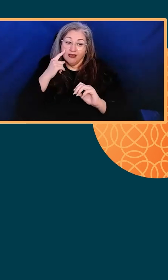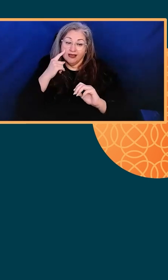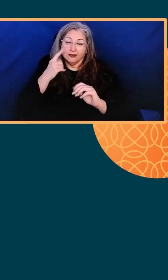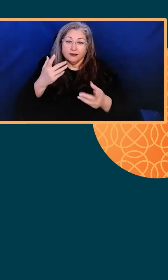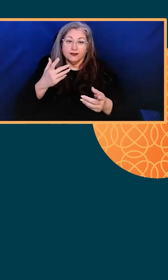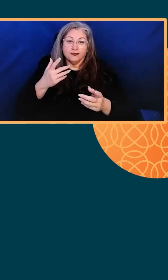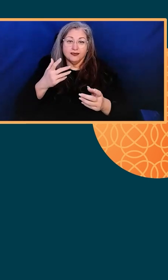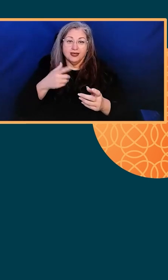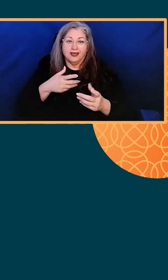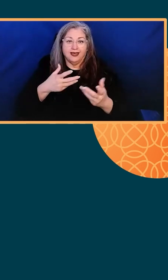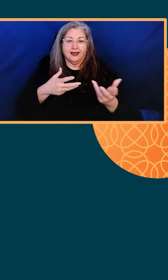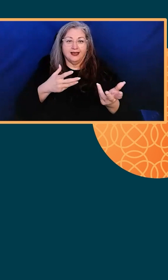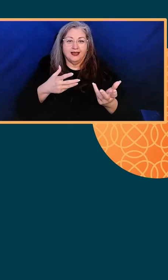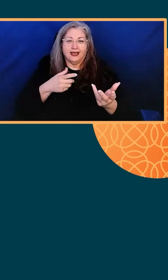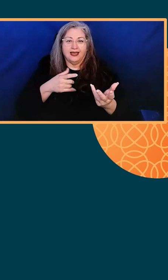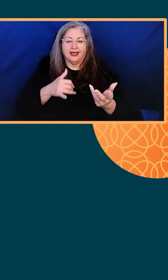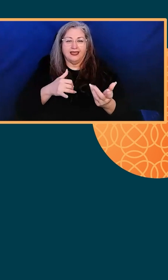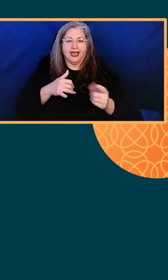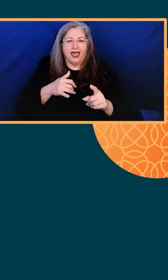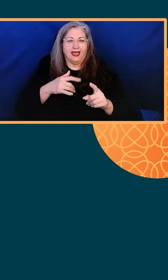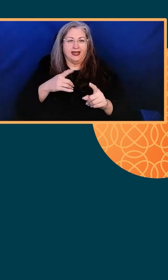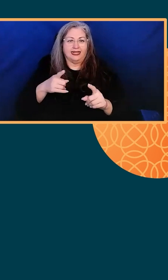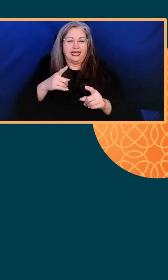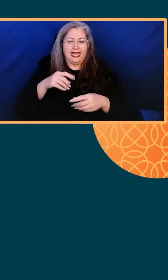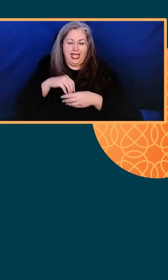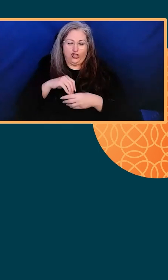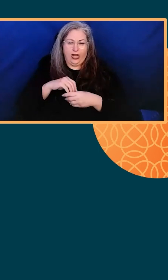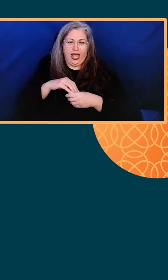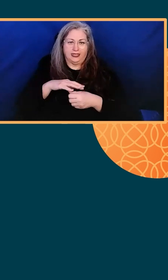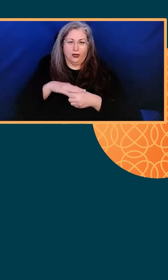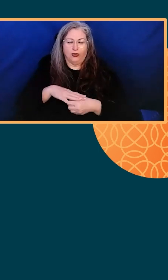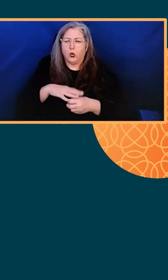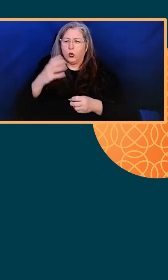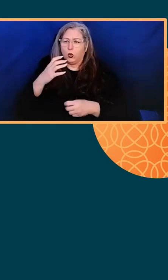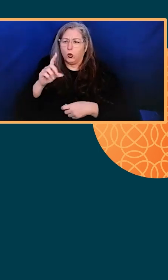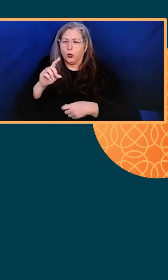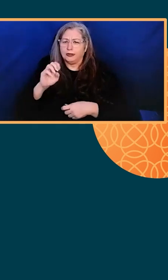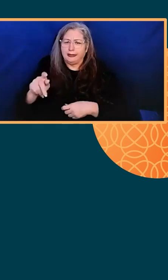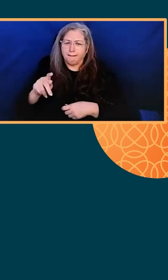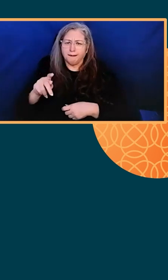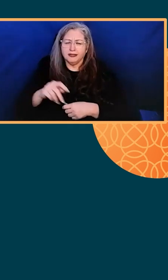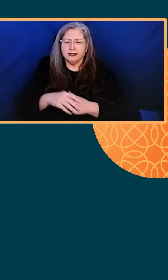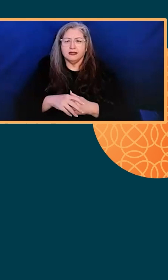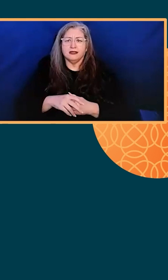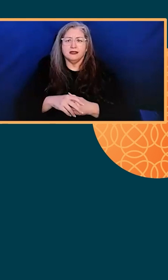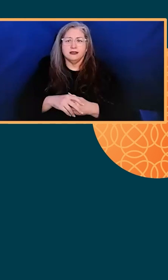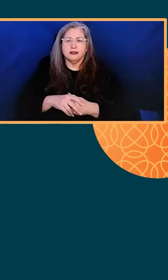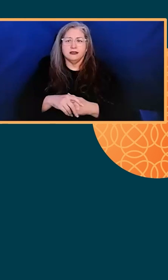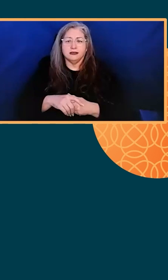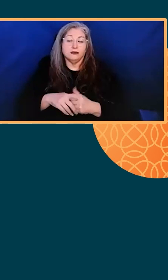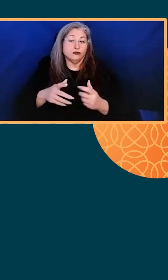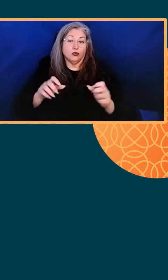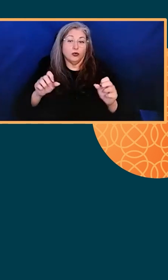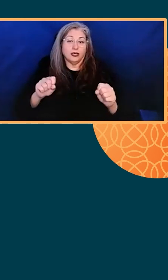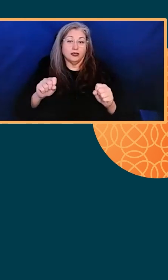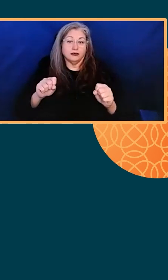It's so, you know, like the amount of internalized depression there is pretty deep. And yeah,